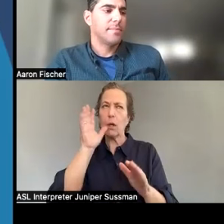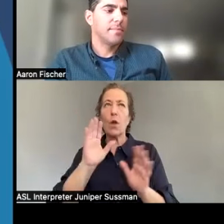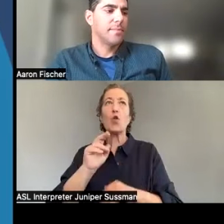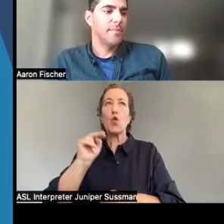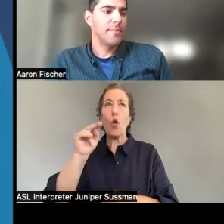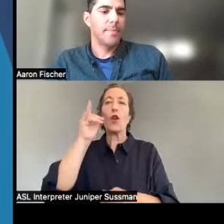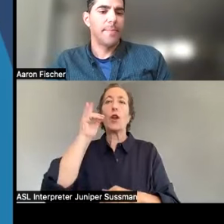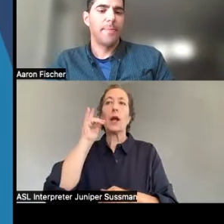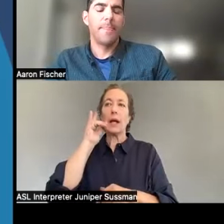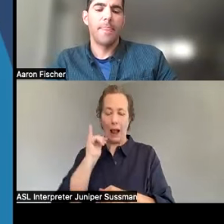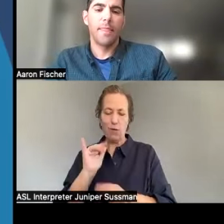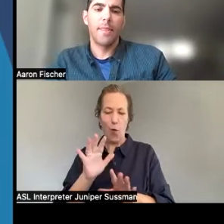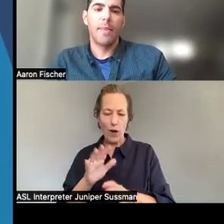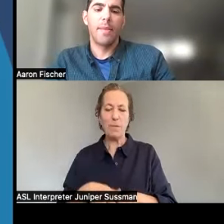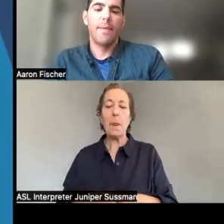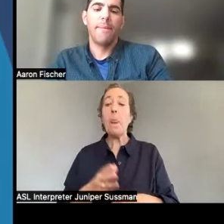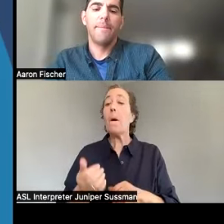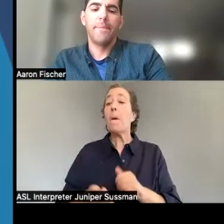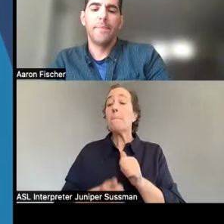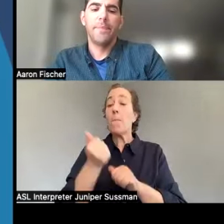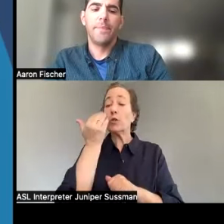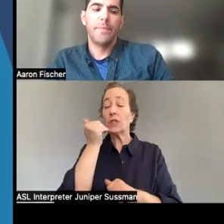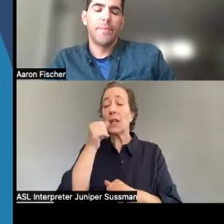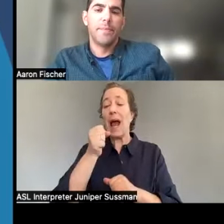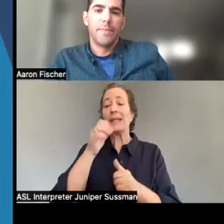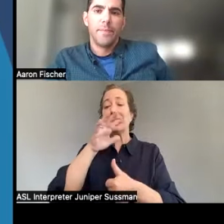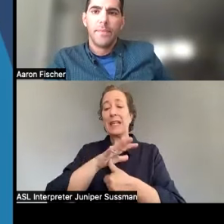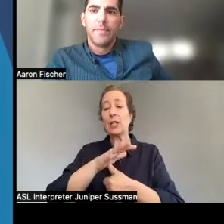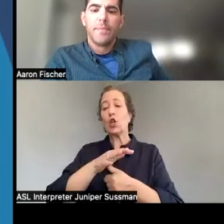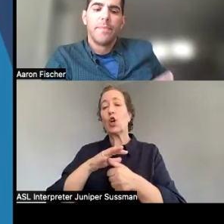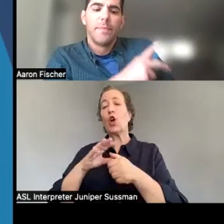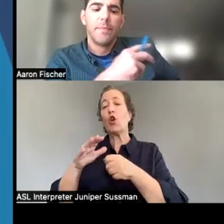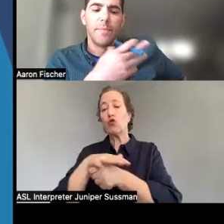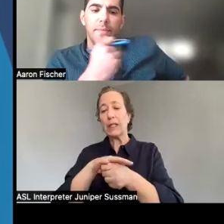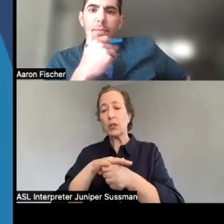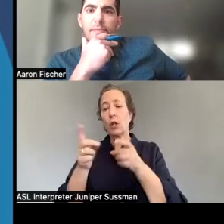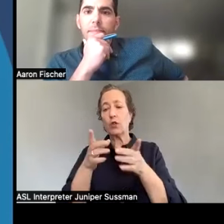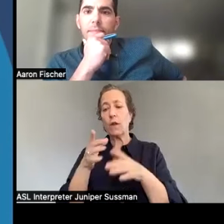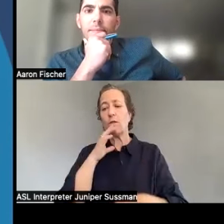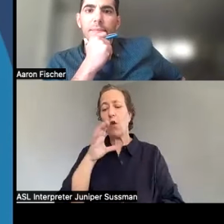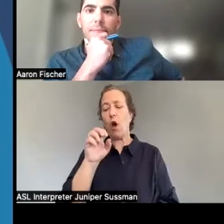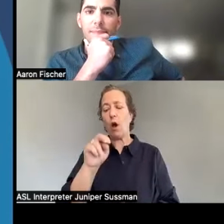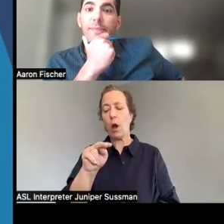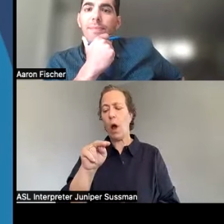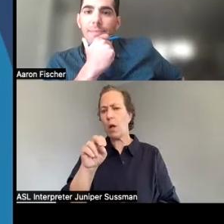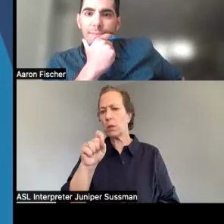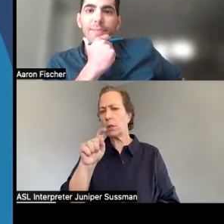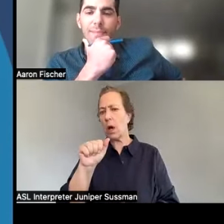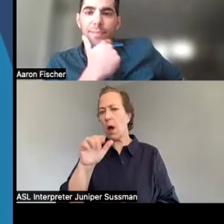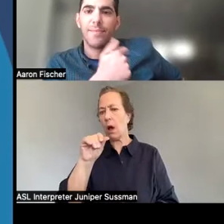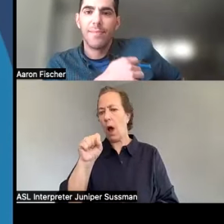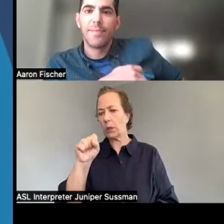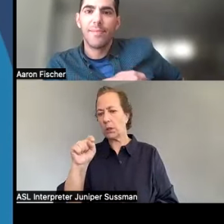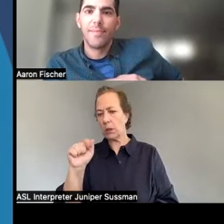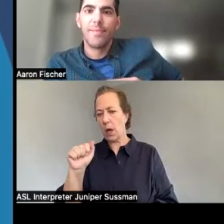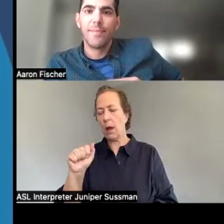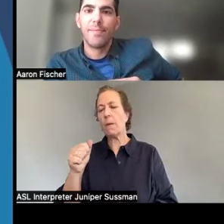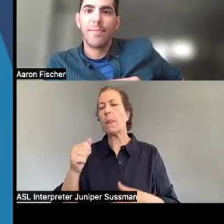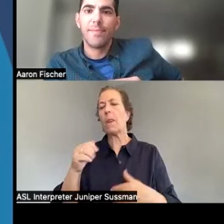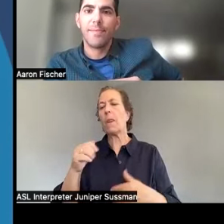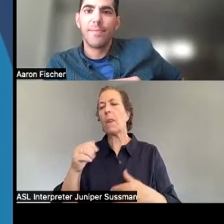California, most recently as Senior Regional Director for Contra Costa and San Francisco Health Centers. Cindy